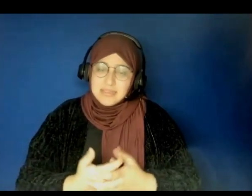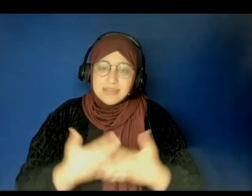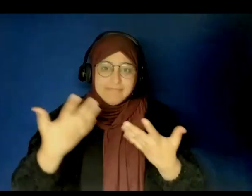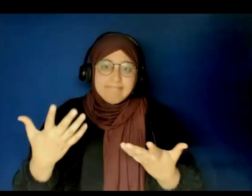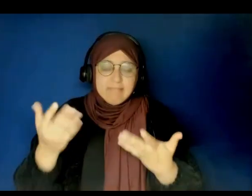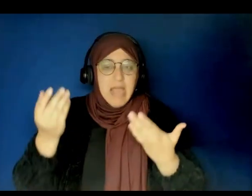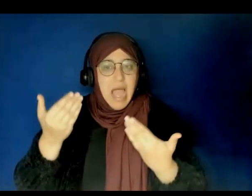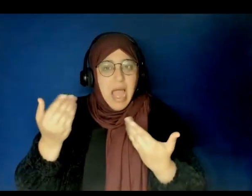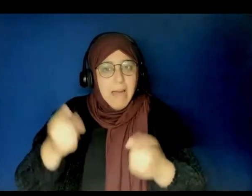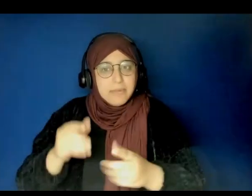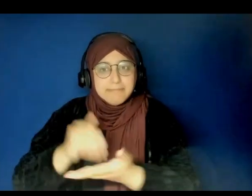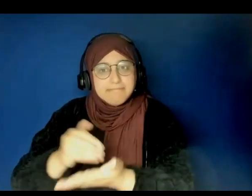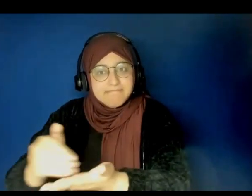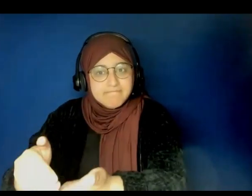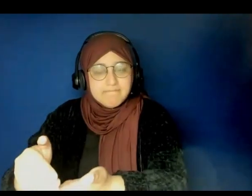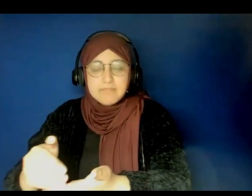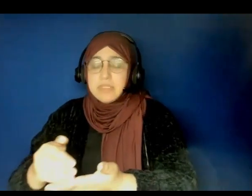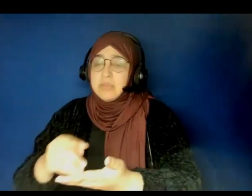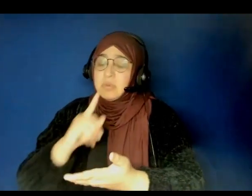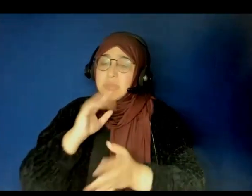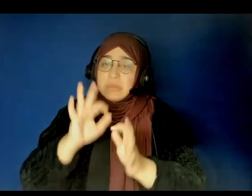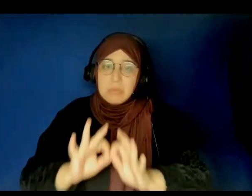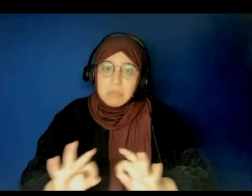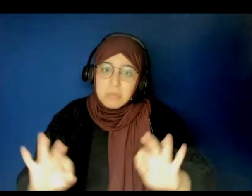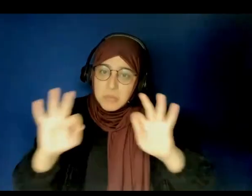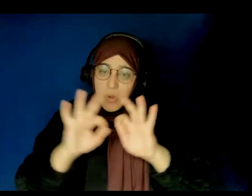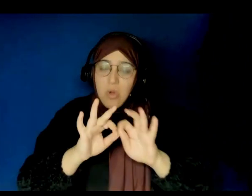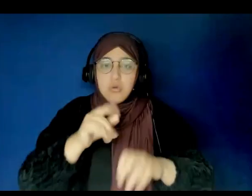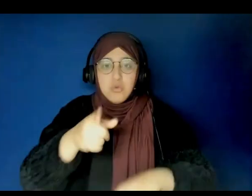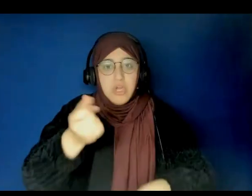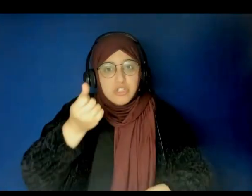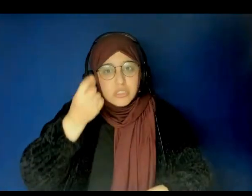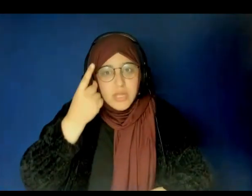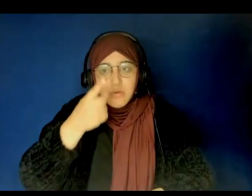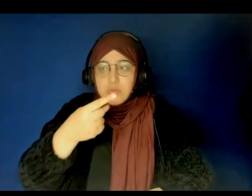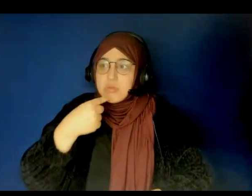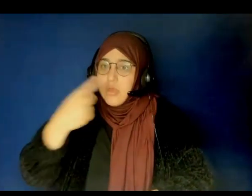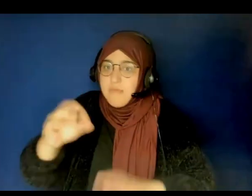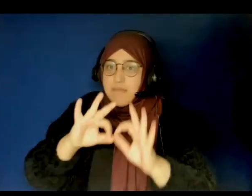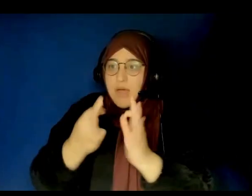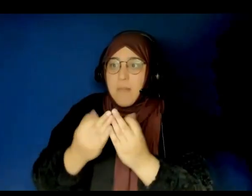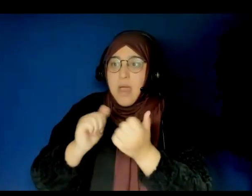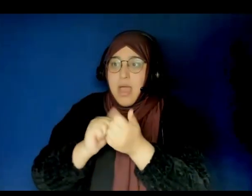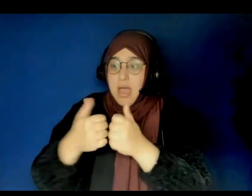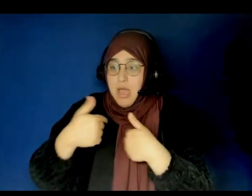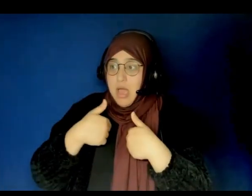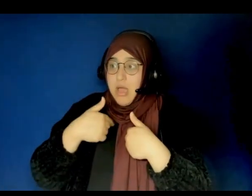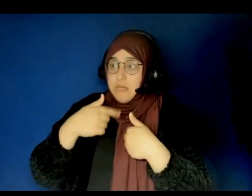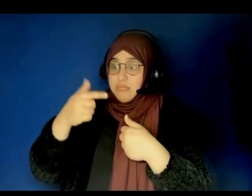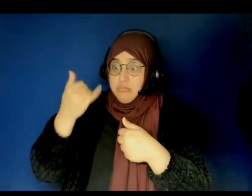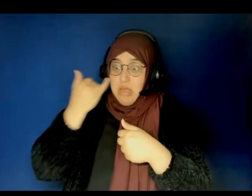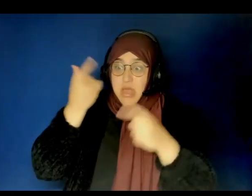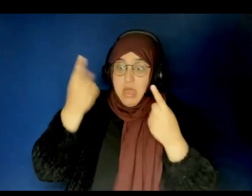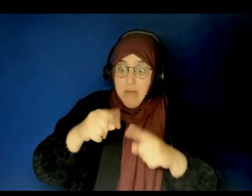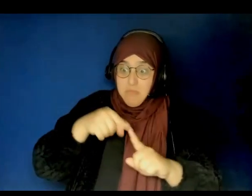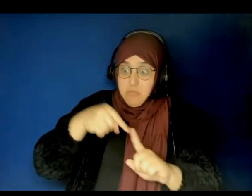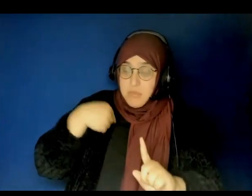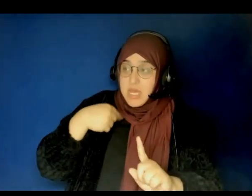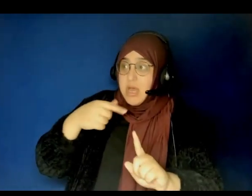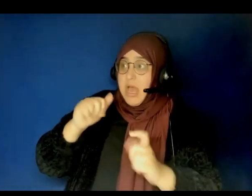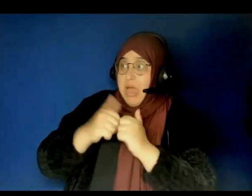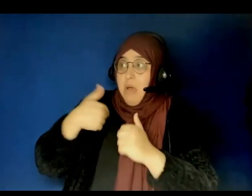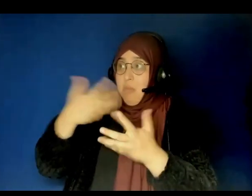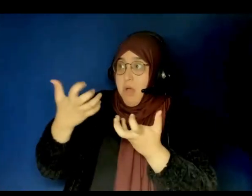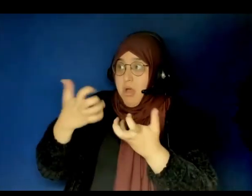understanding and expressing to your family how you want to be treated is a way of ihsan to